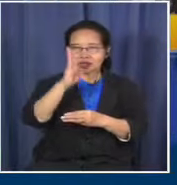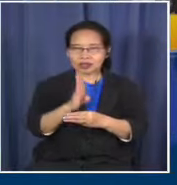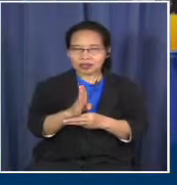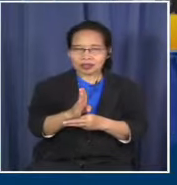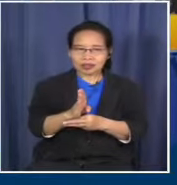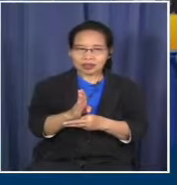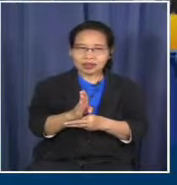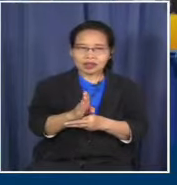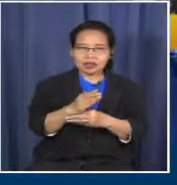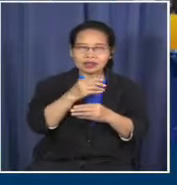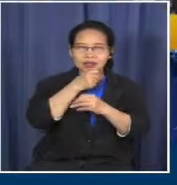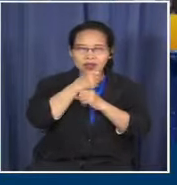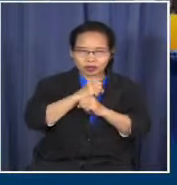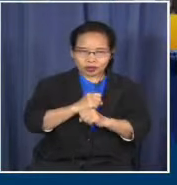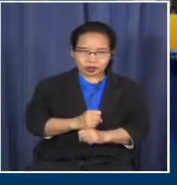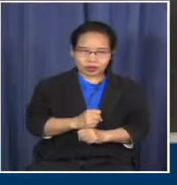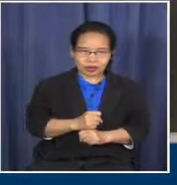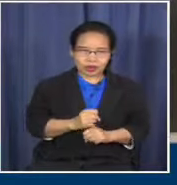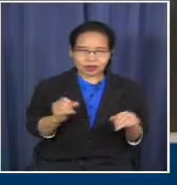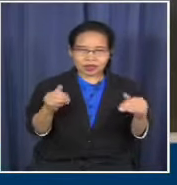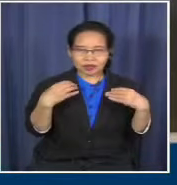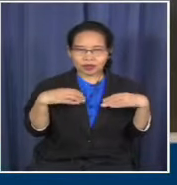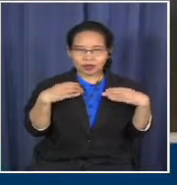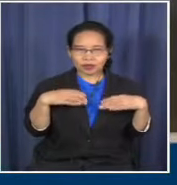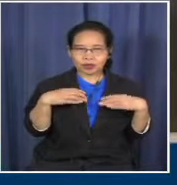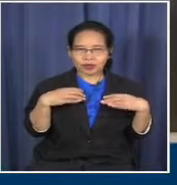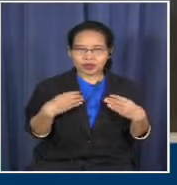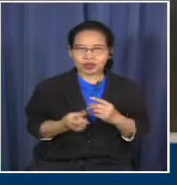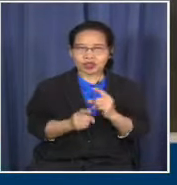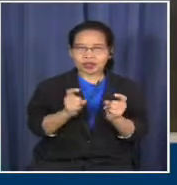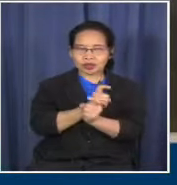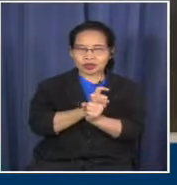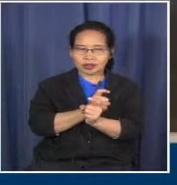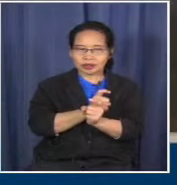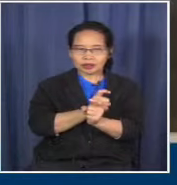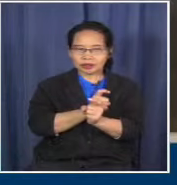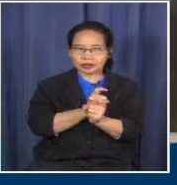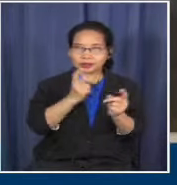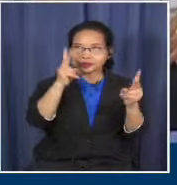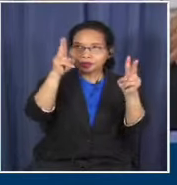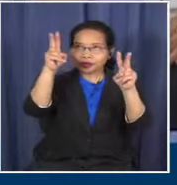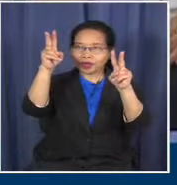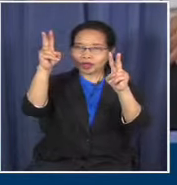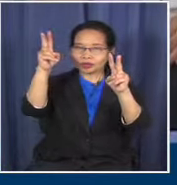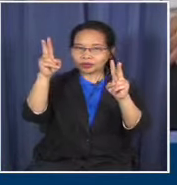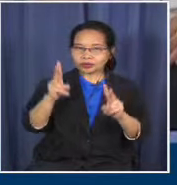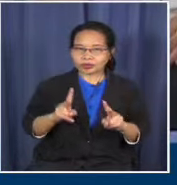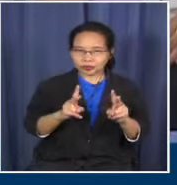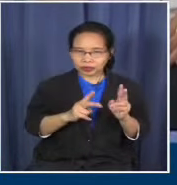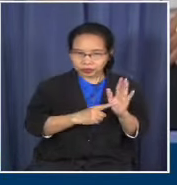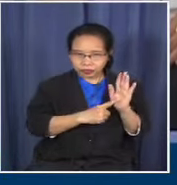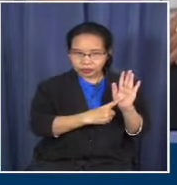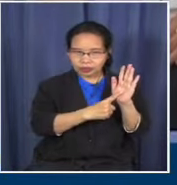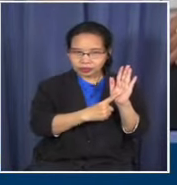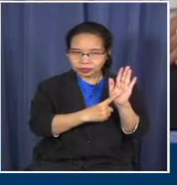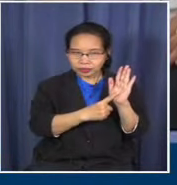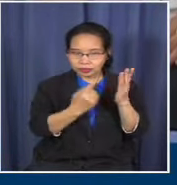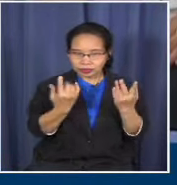That the things in heaven that God made grow old, like a garment, they will be